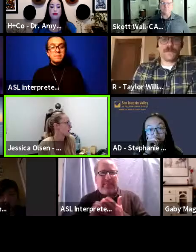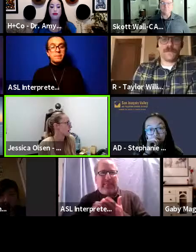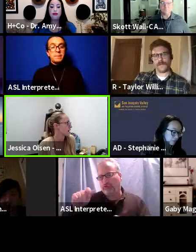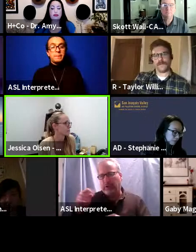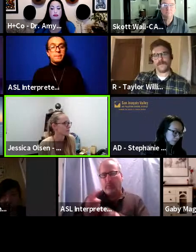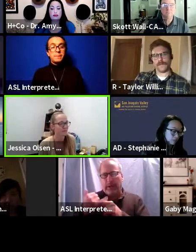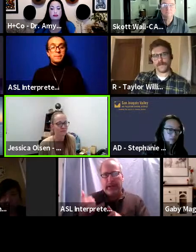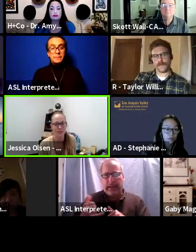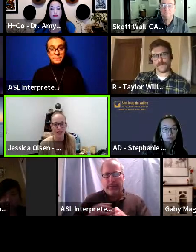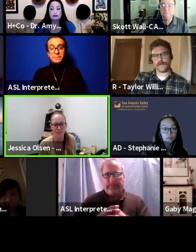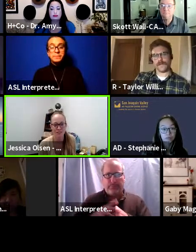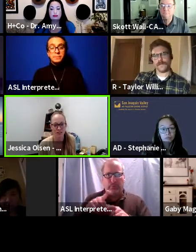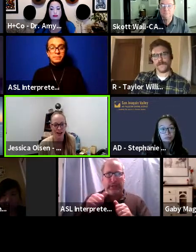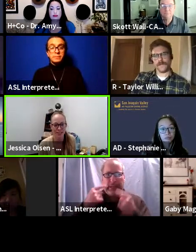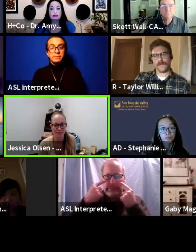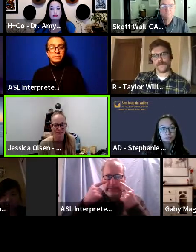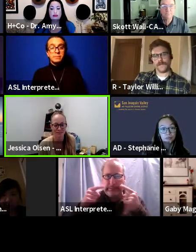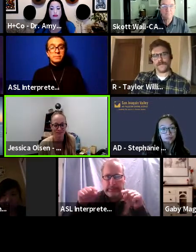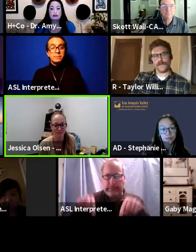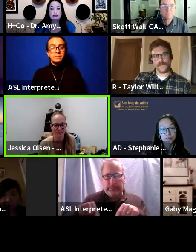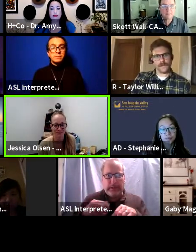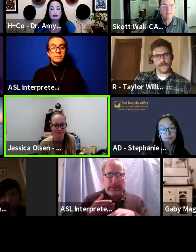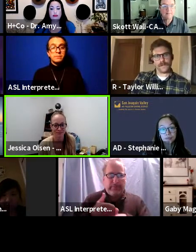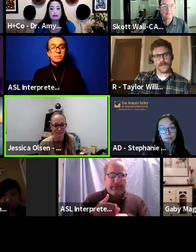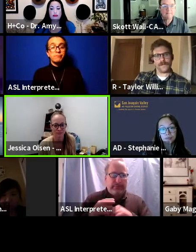this after the fact.